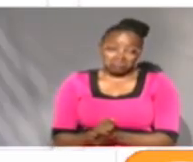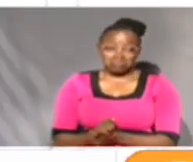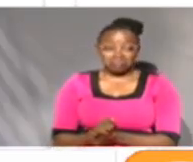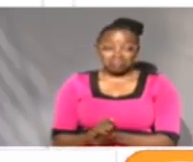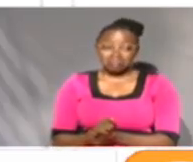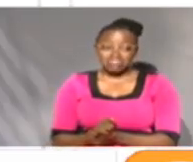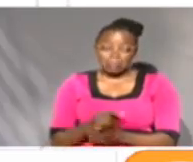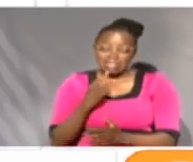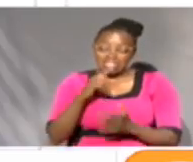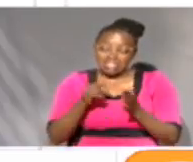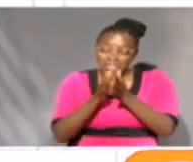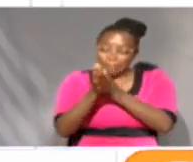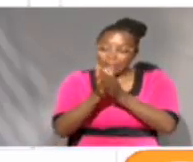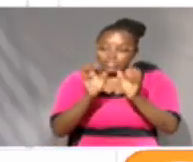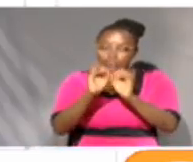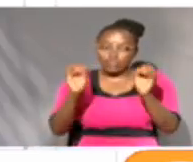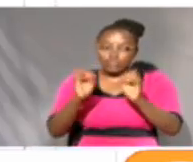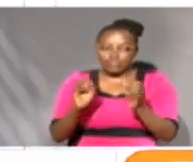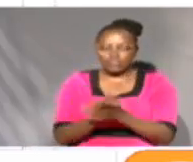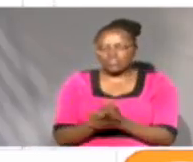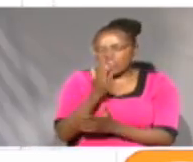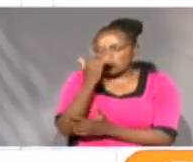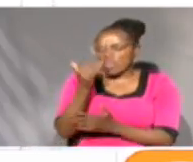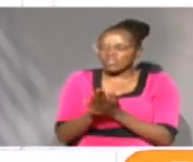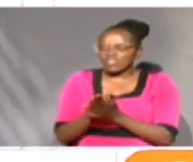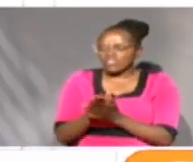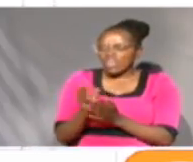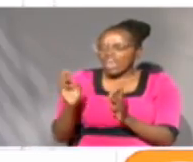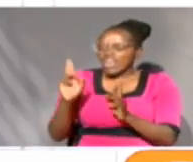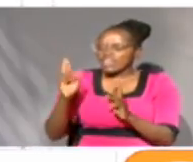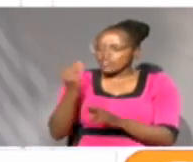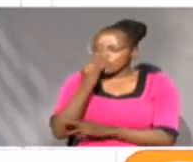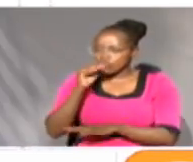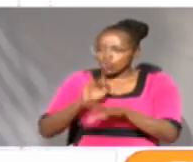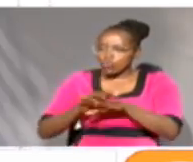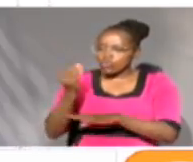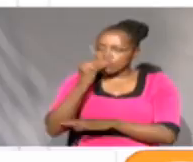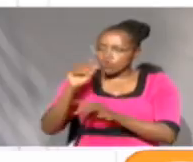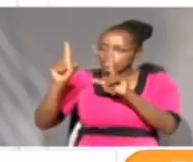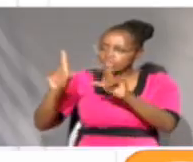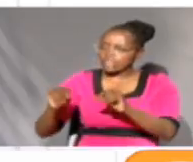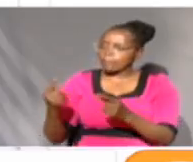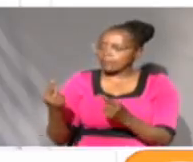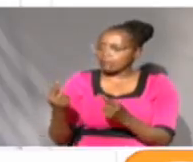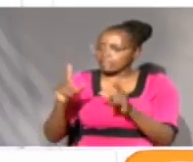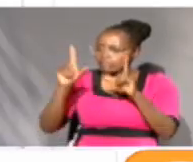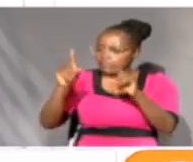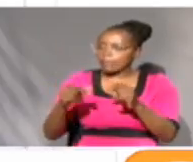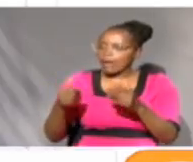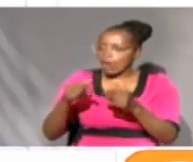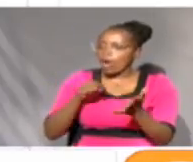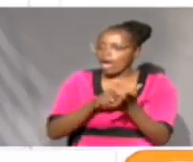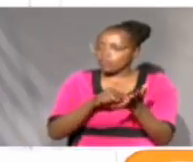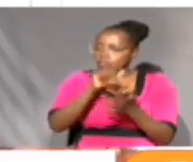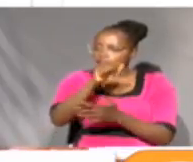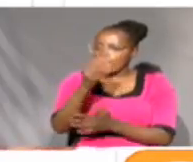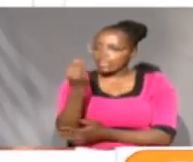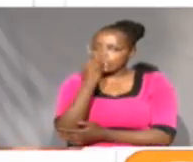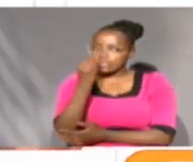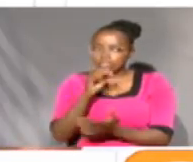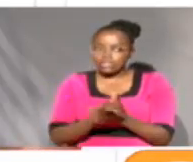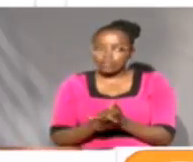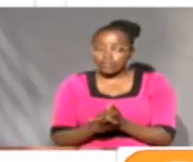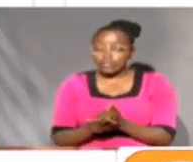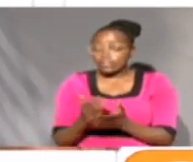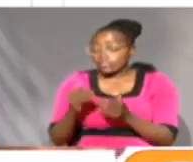I won't call it a passion, it's a means to an end, because it's ready food, it's good food, it's cheap first of all, that's how I can afford to eat 7 to 10